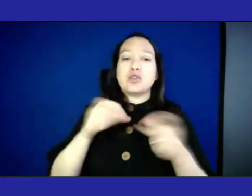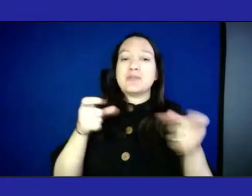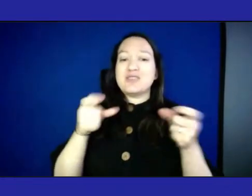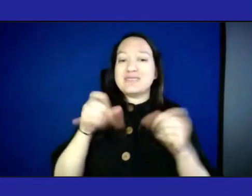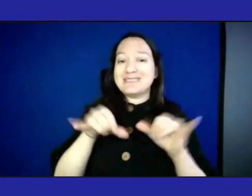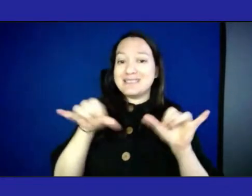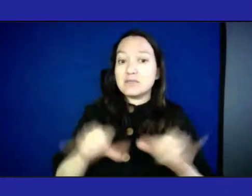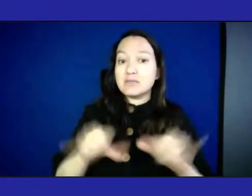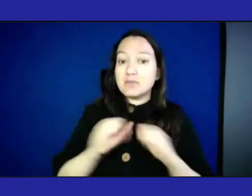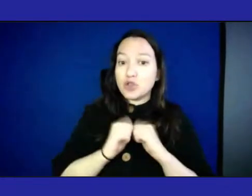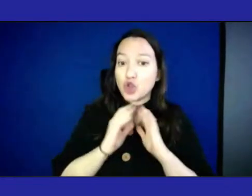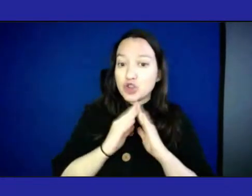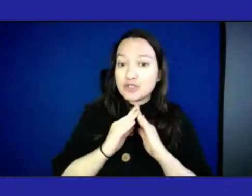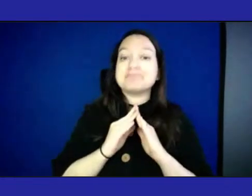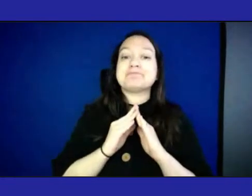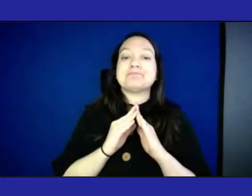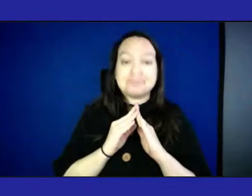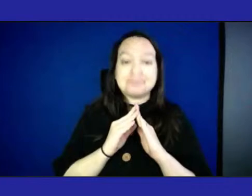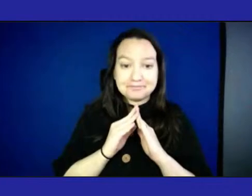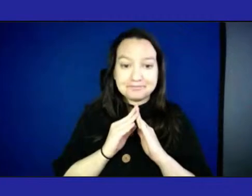recently. Next slide.